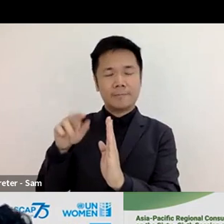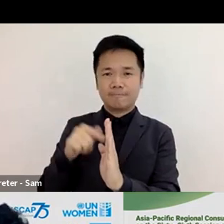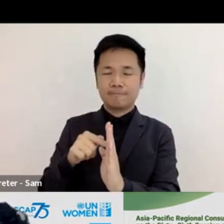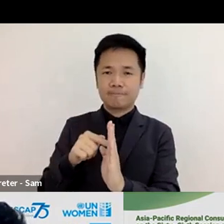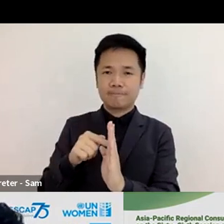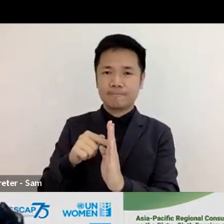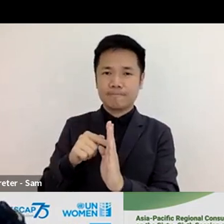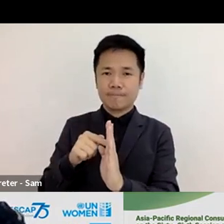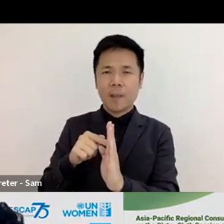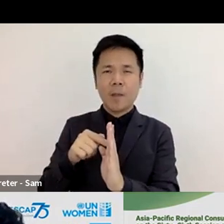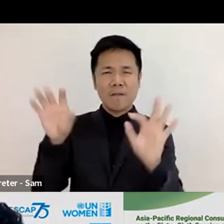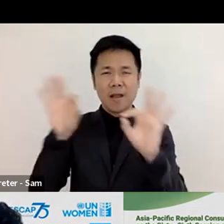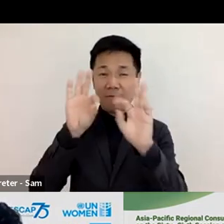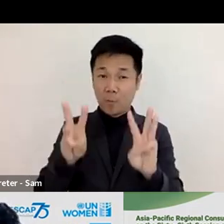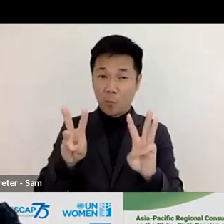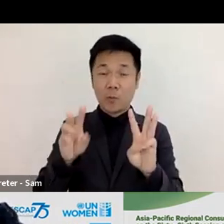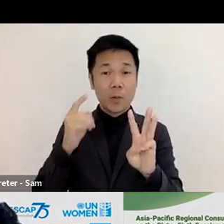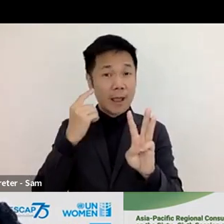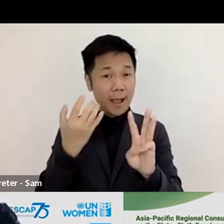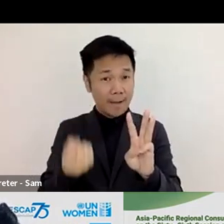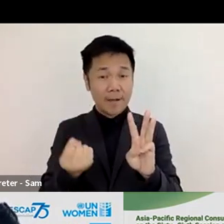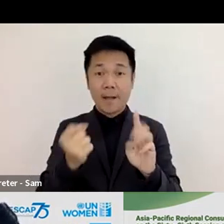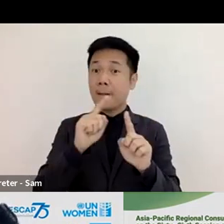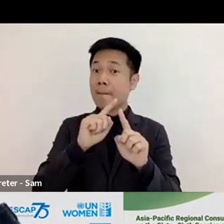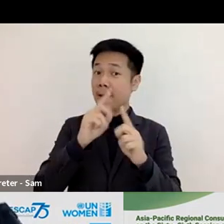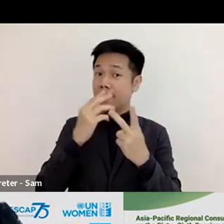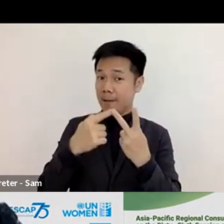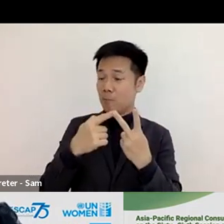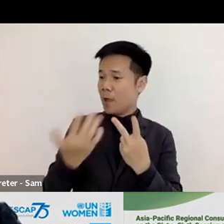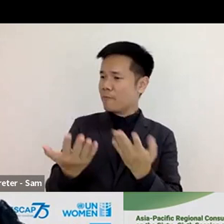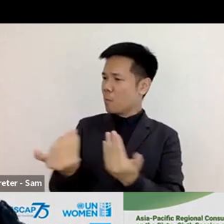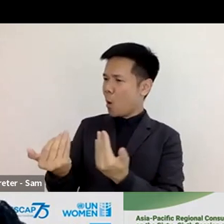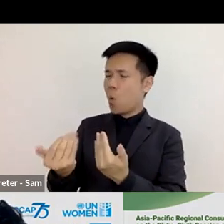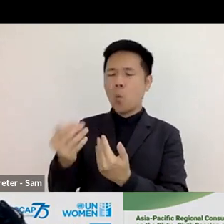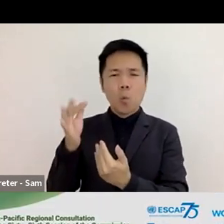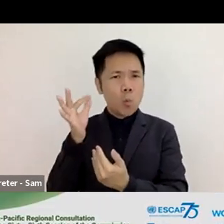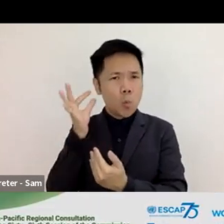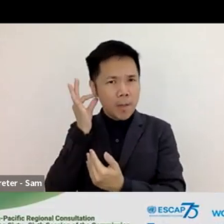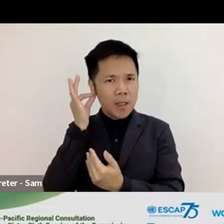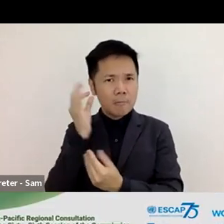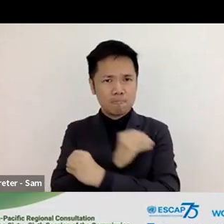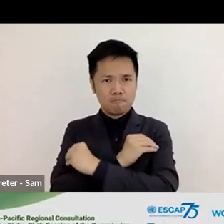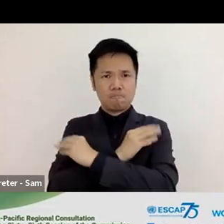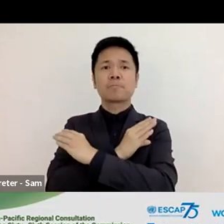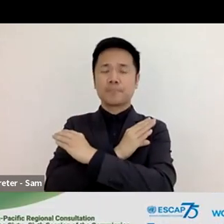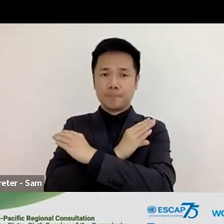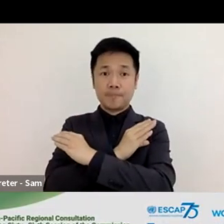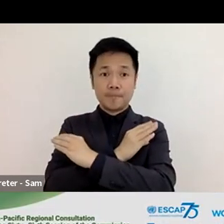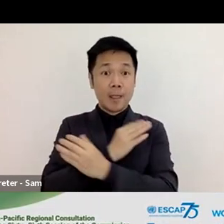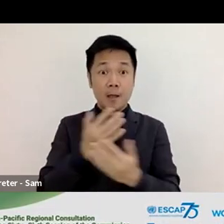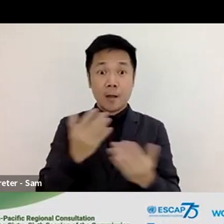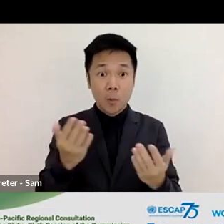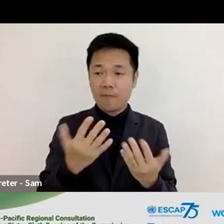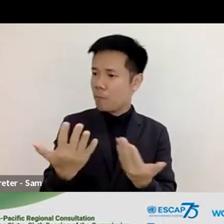vital that we call for a stronger focus on gender equality and the women's empowerment to accelerate our